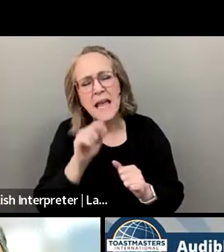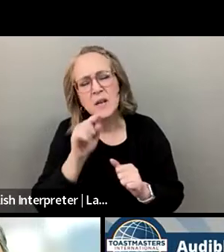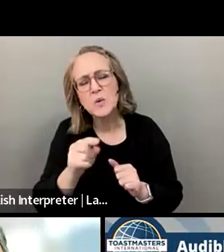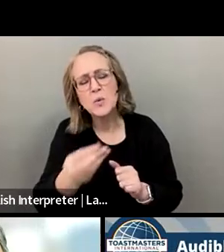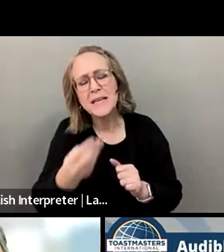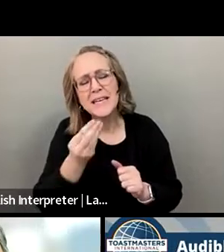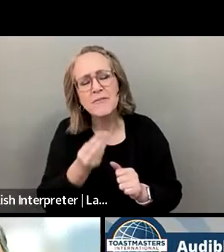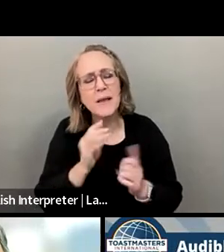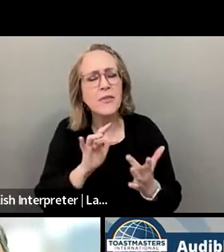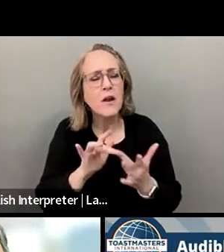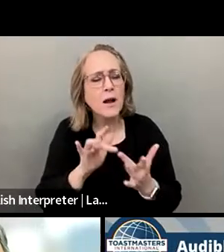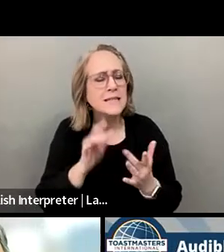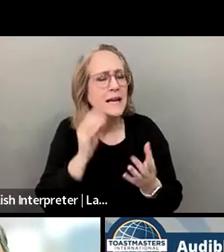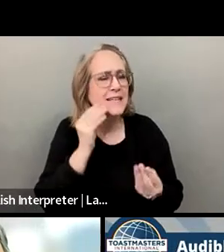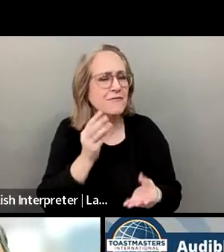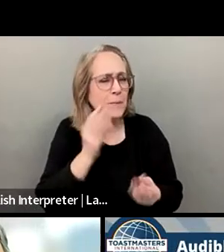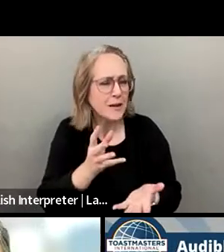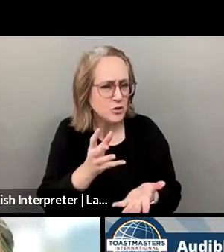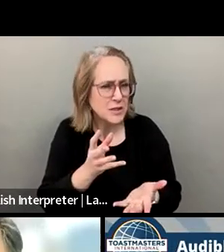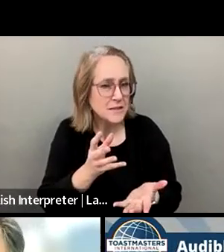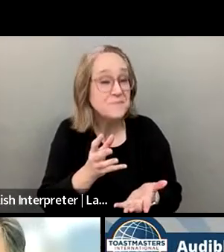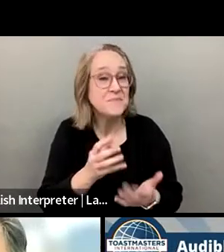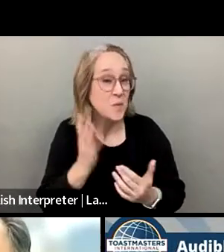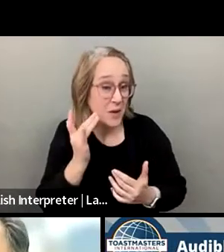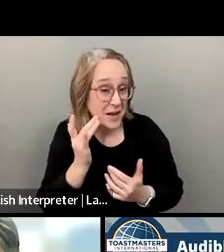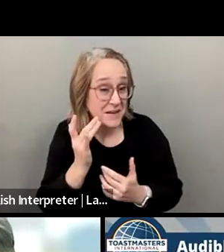contact information. We had an